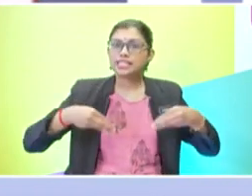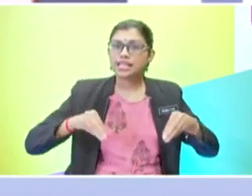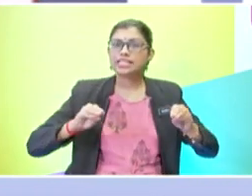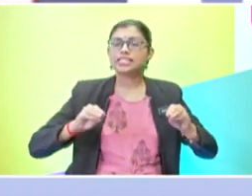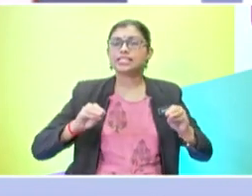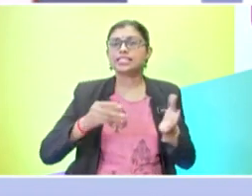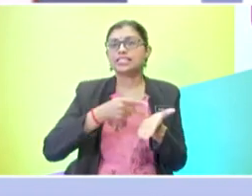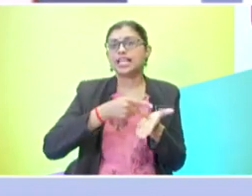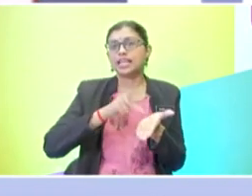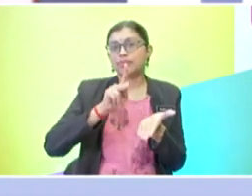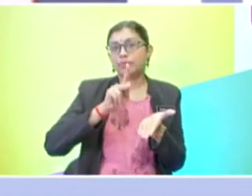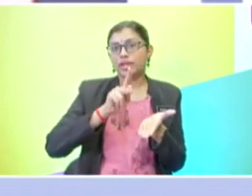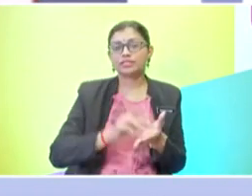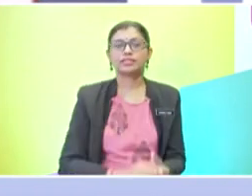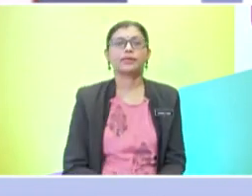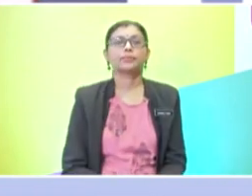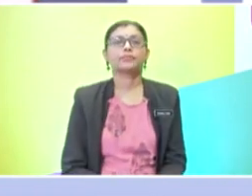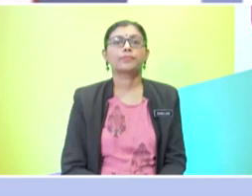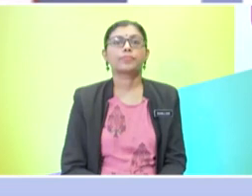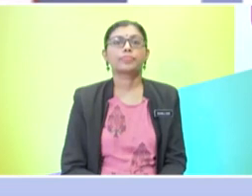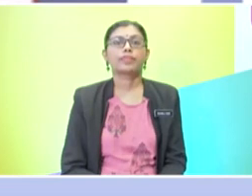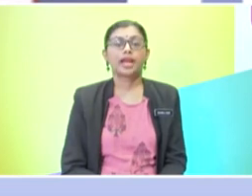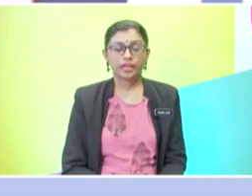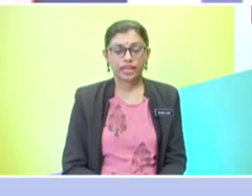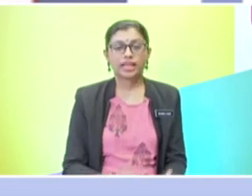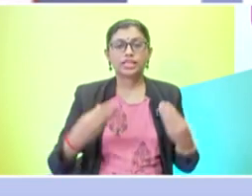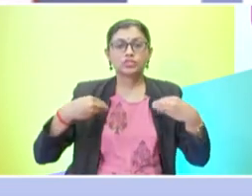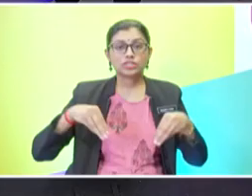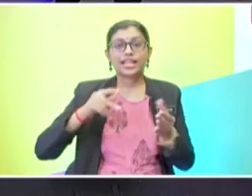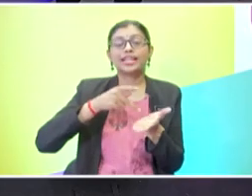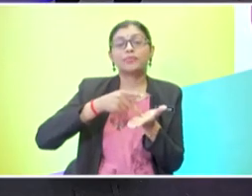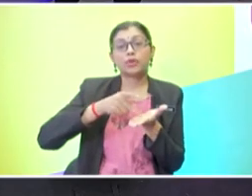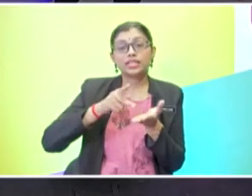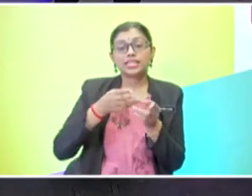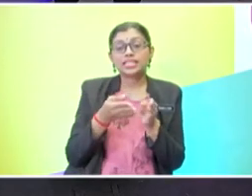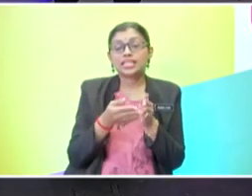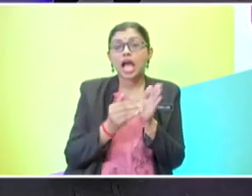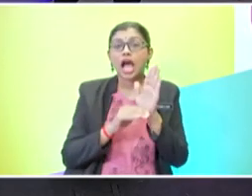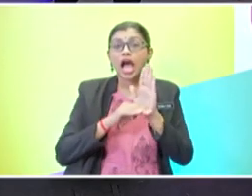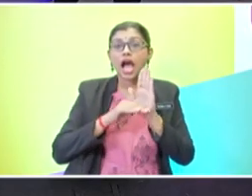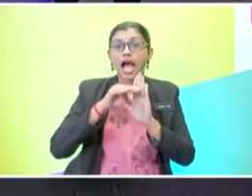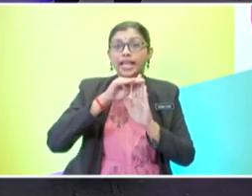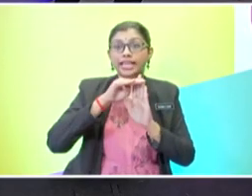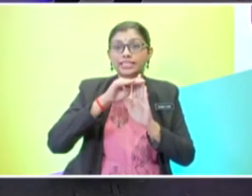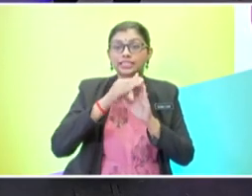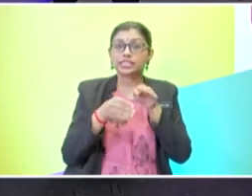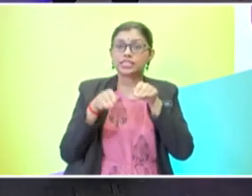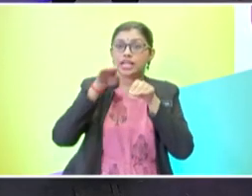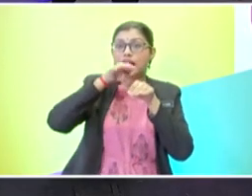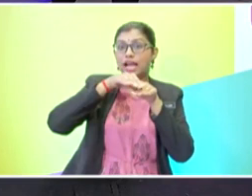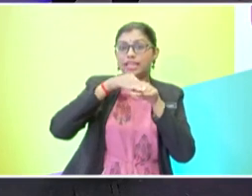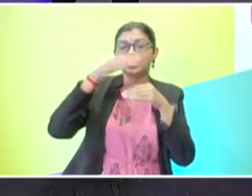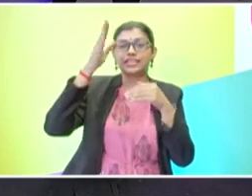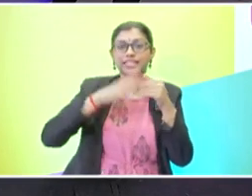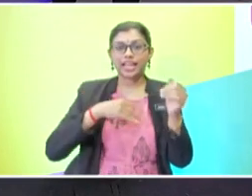think we would normally try to sell it higher than the cost price, yes, right? Yes, because why? You want to get profit. Yes, so